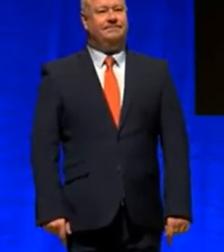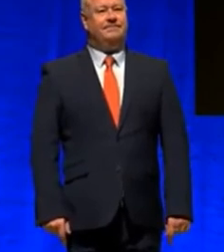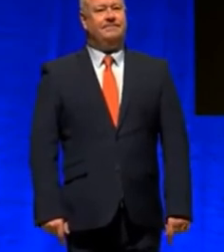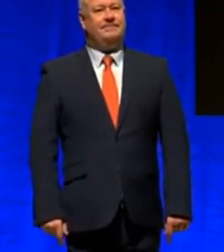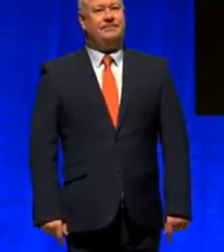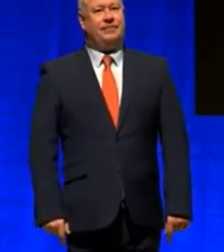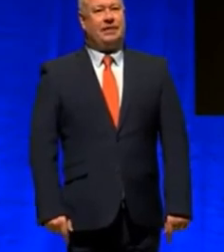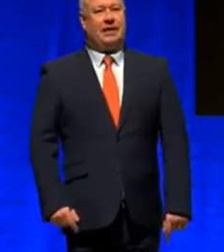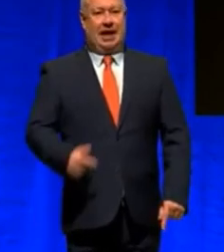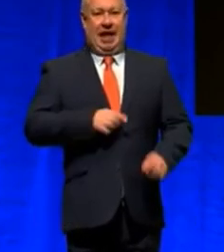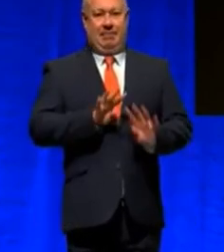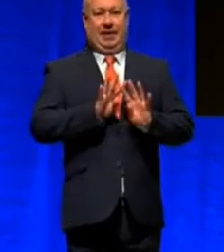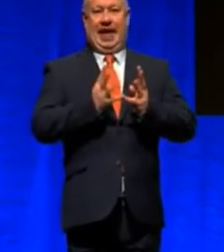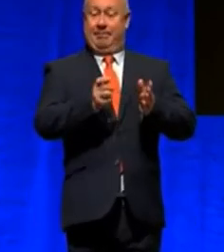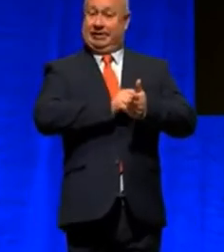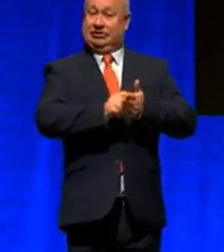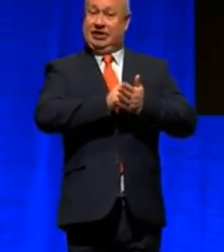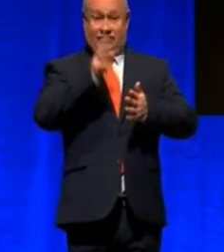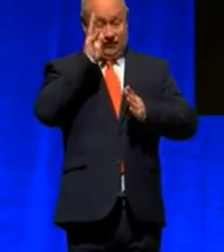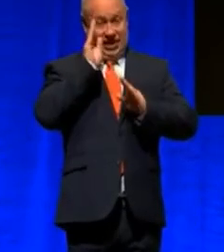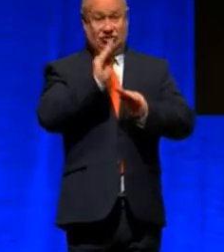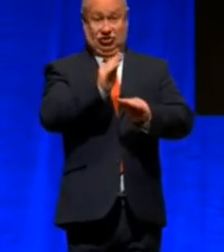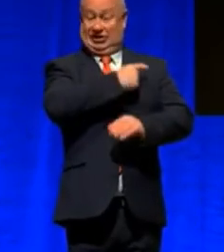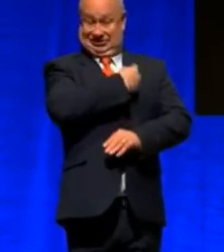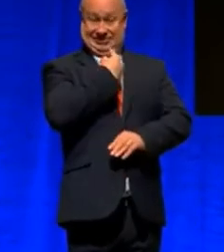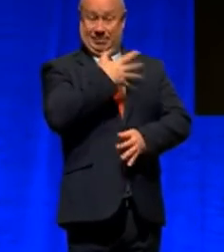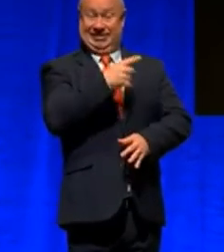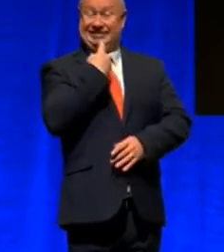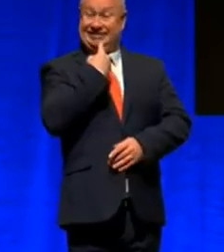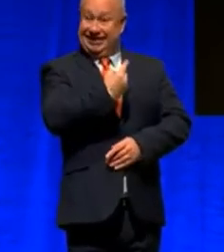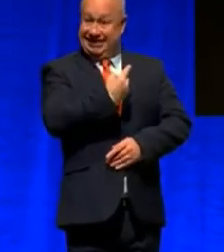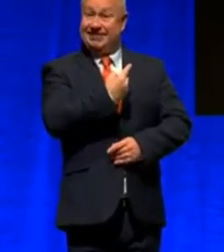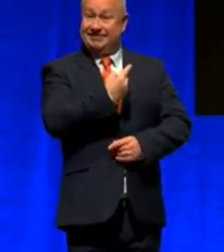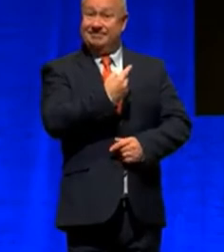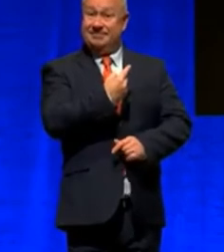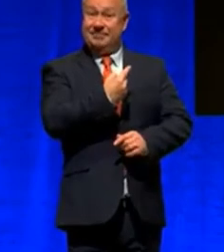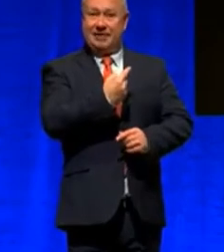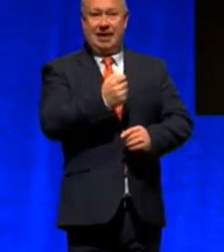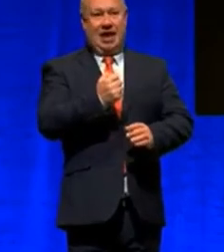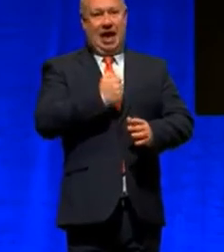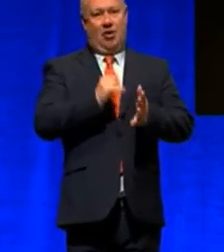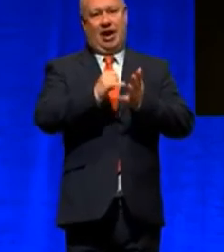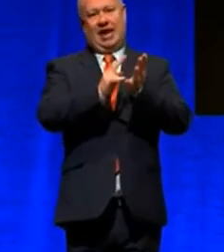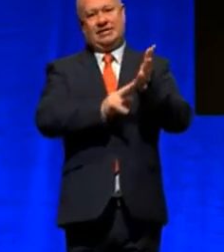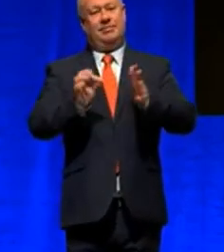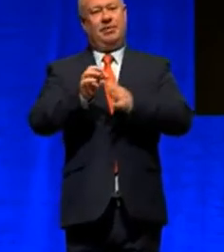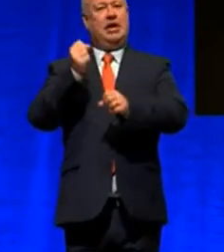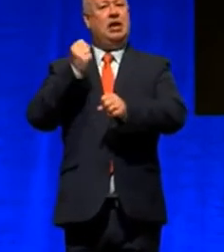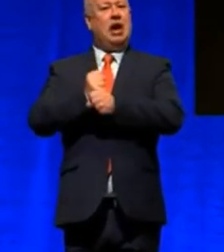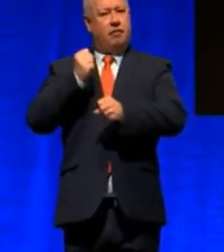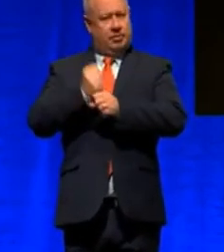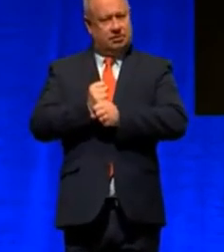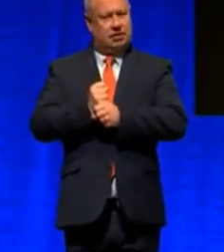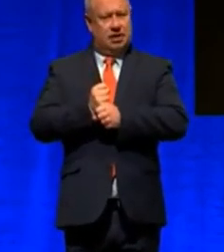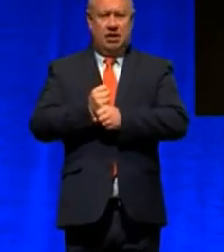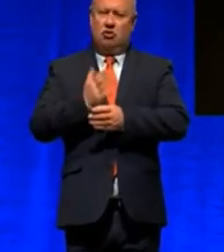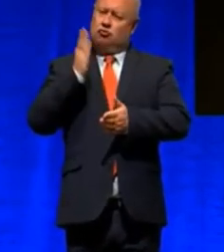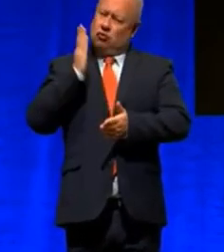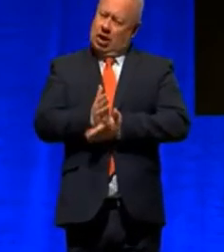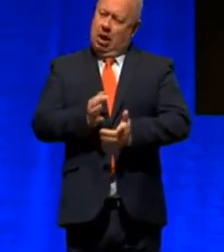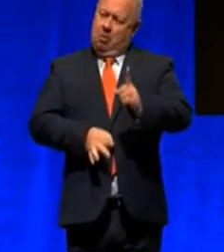As the Cabinet Secretary for Education has talked about already this morning, our SNP government has made huge